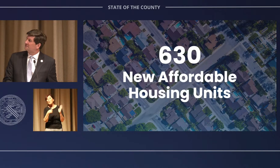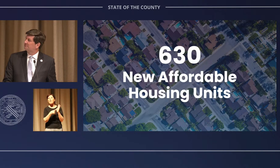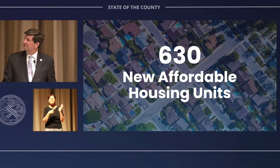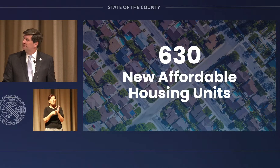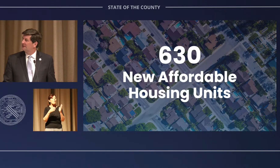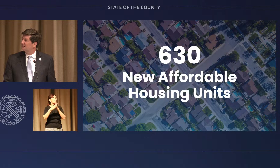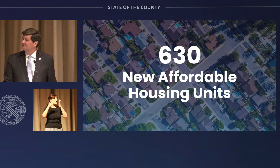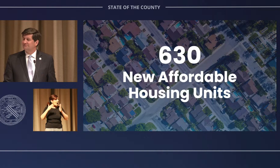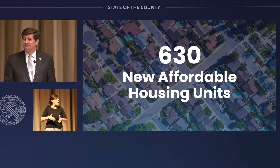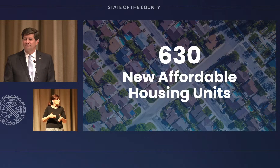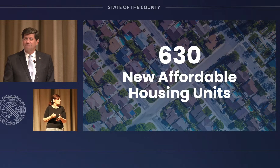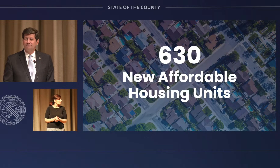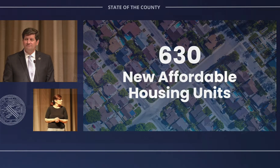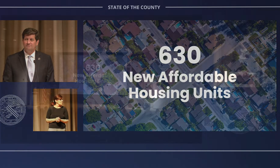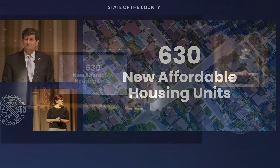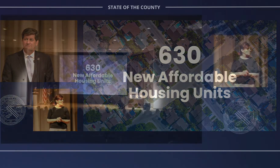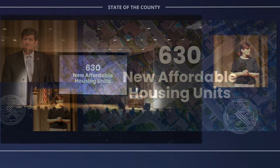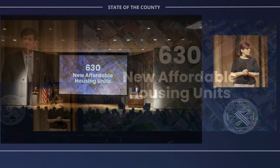units.